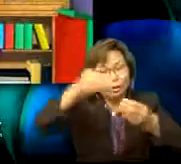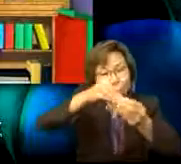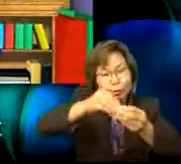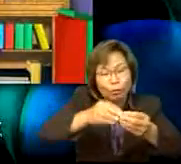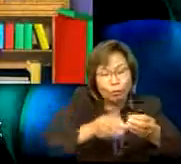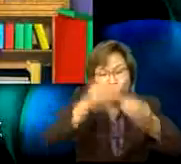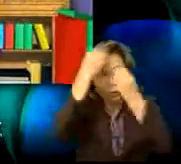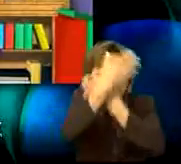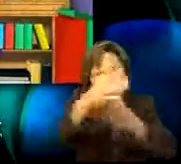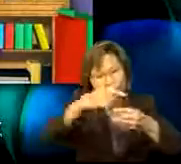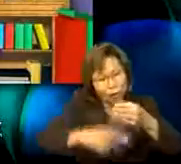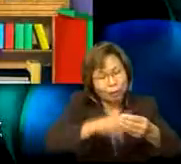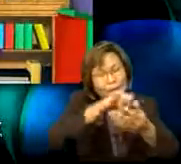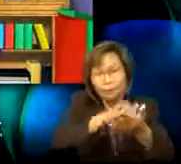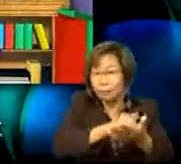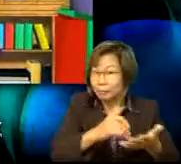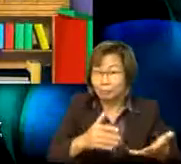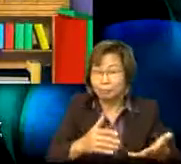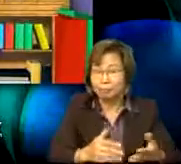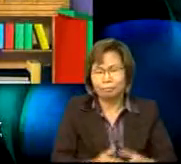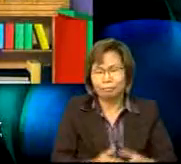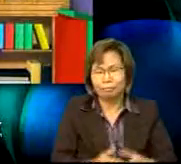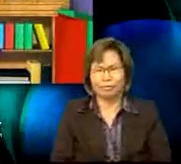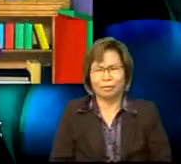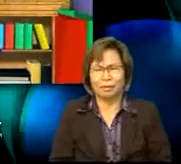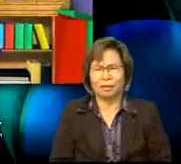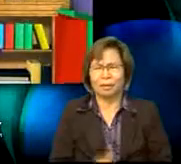give more information about them.